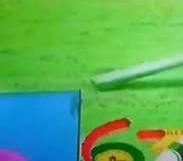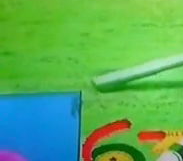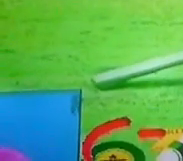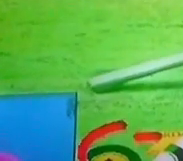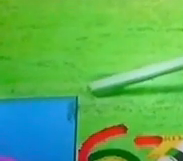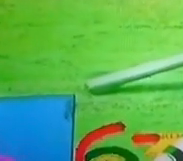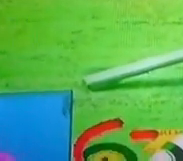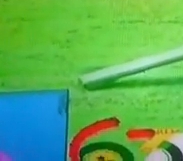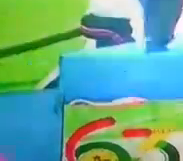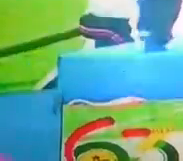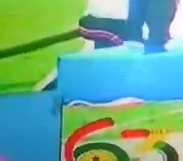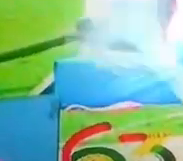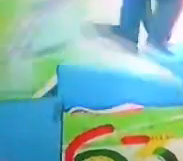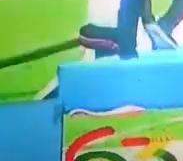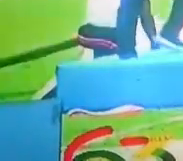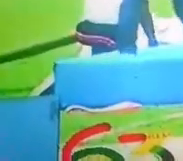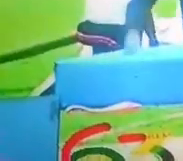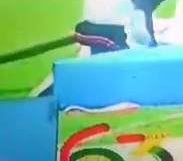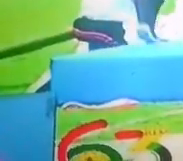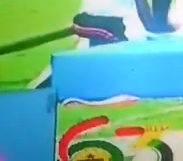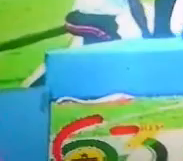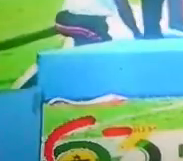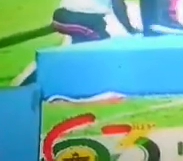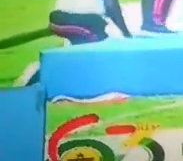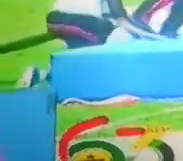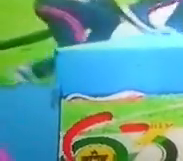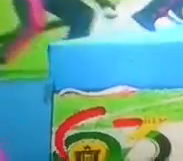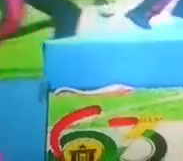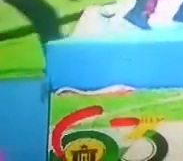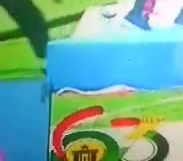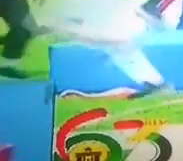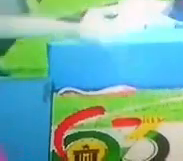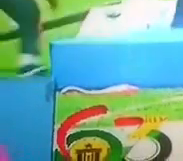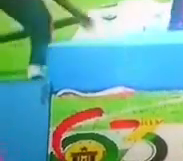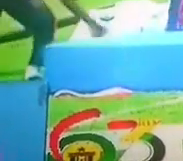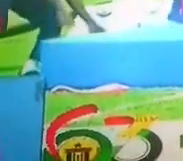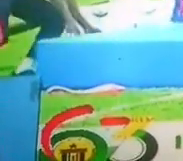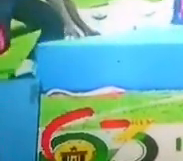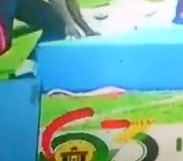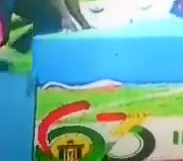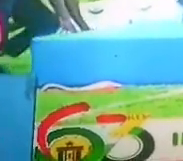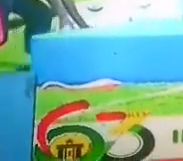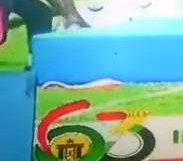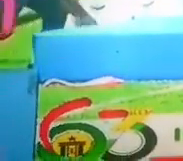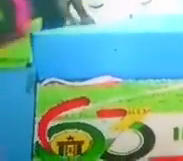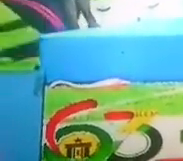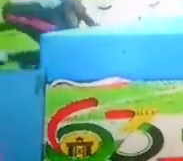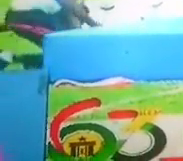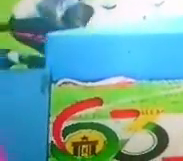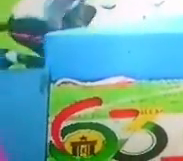so beautiful. Pizza. The camera will not be able to bring every thing to you in your homes. So